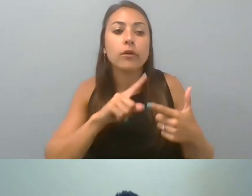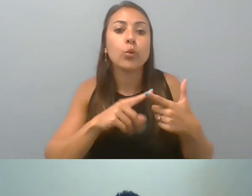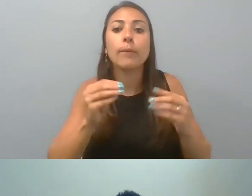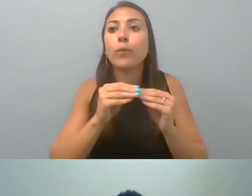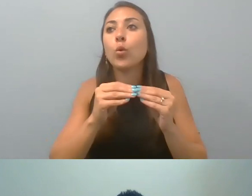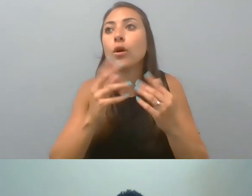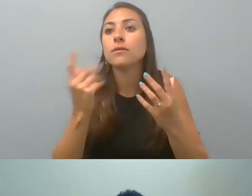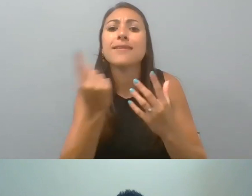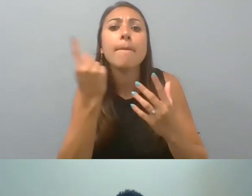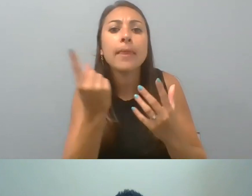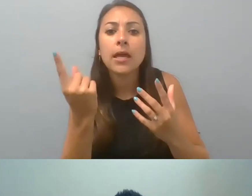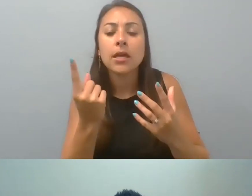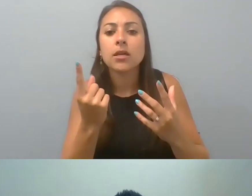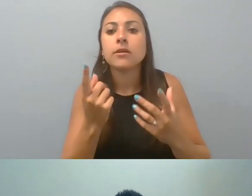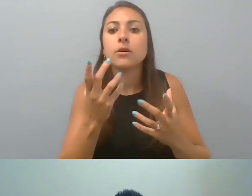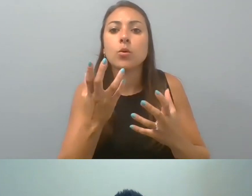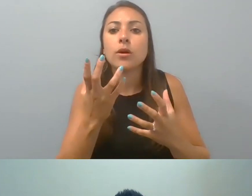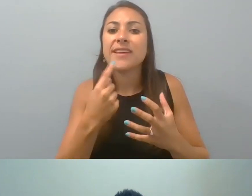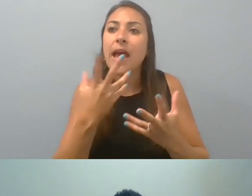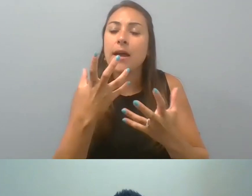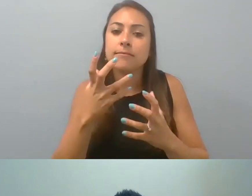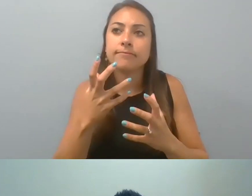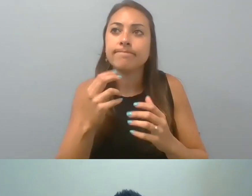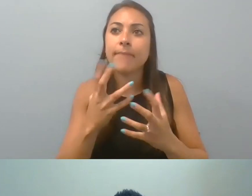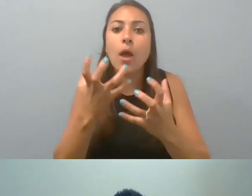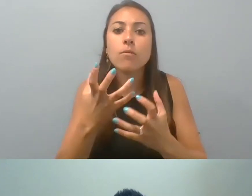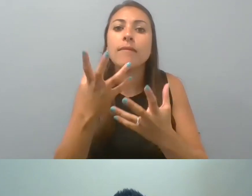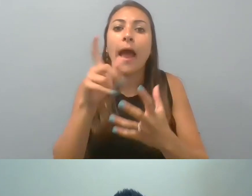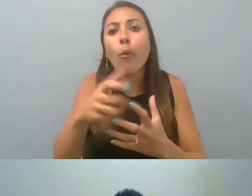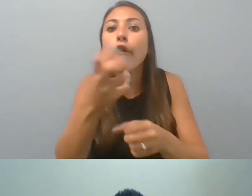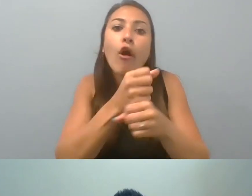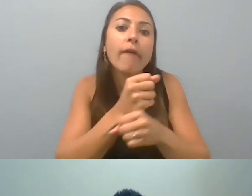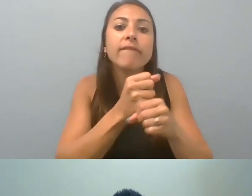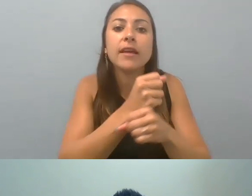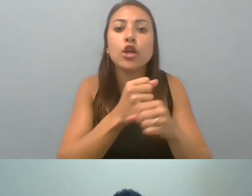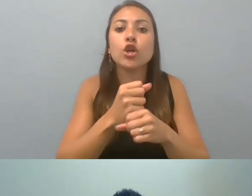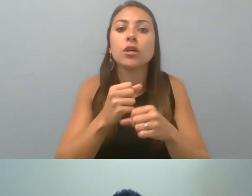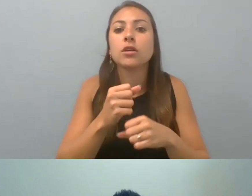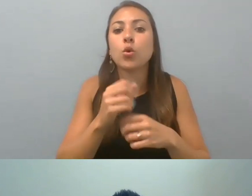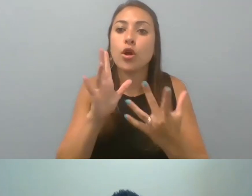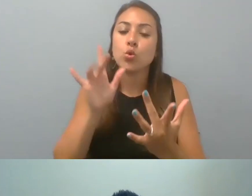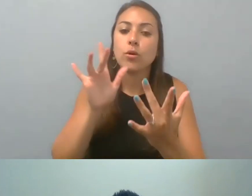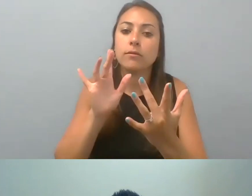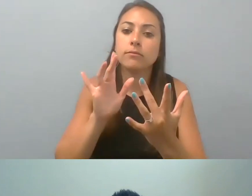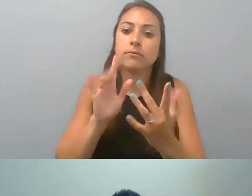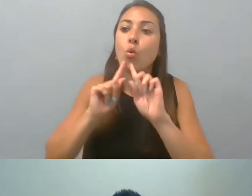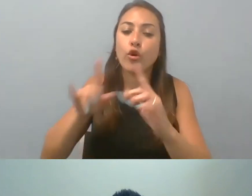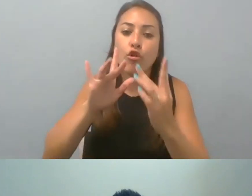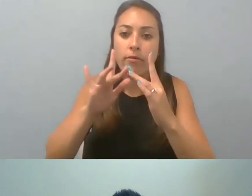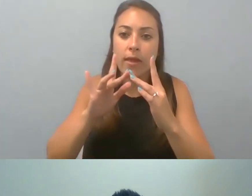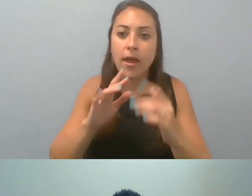if you want to designate some specific information so that dining knows about the fresh meals that you're getting. So if you want to indicate that